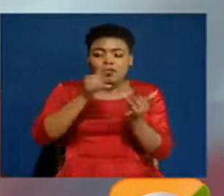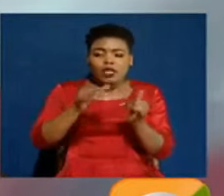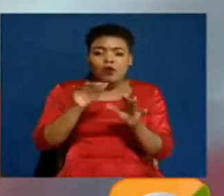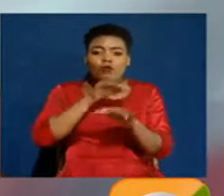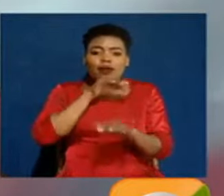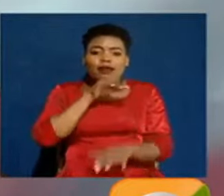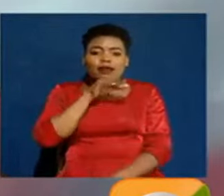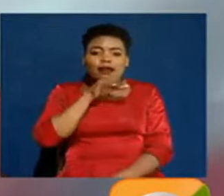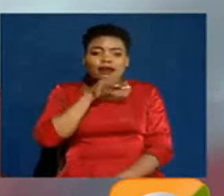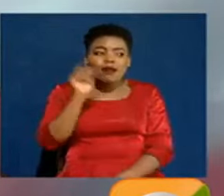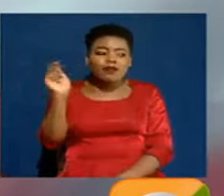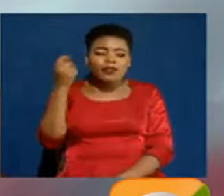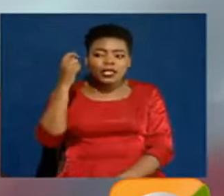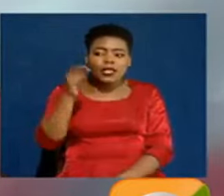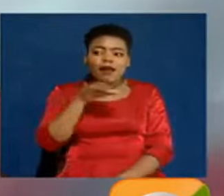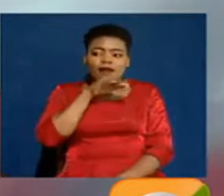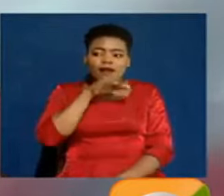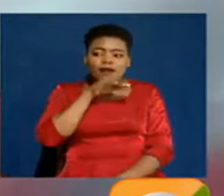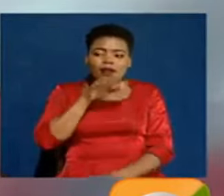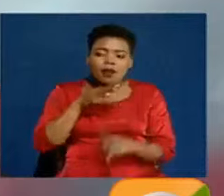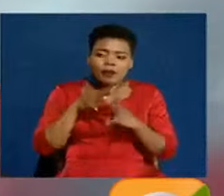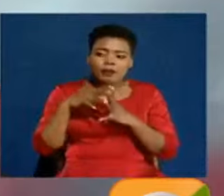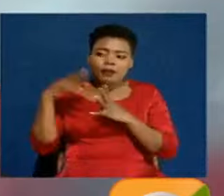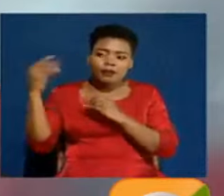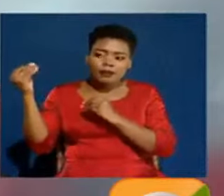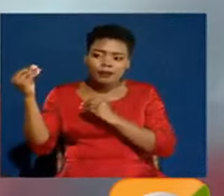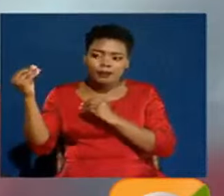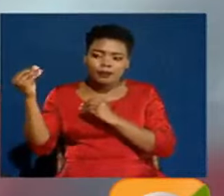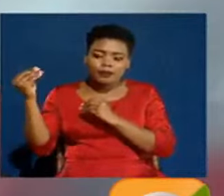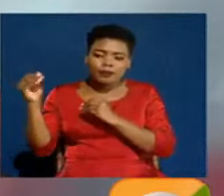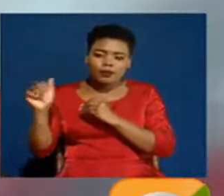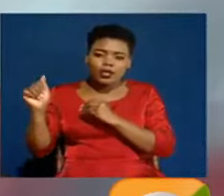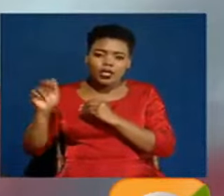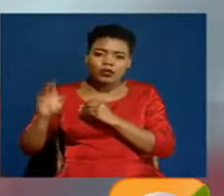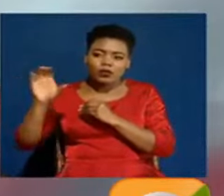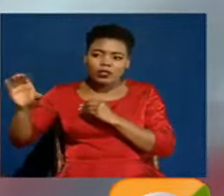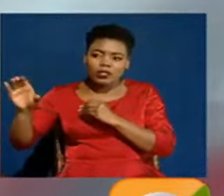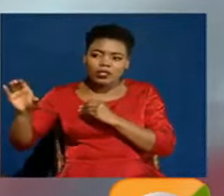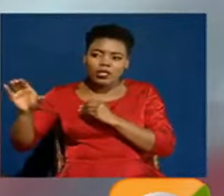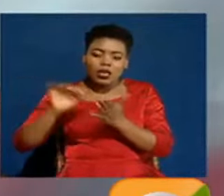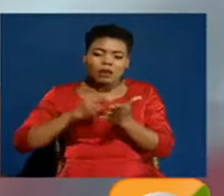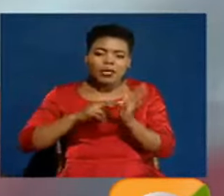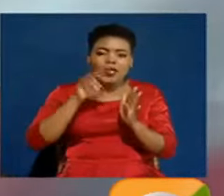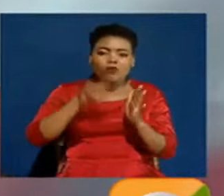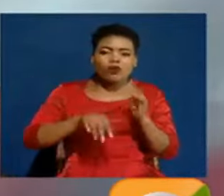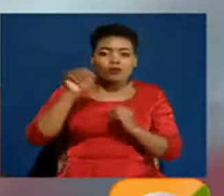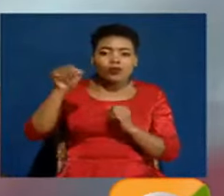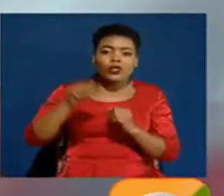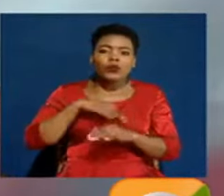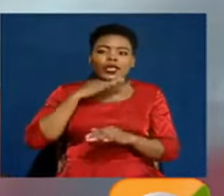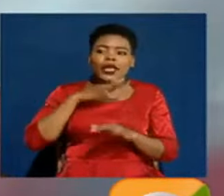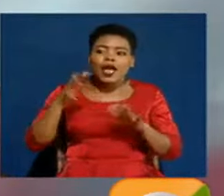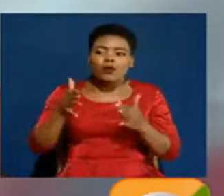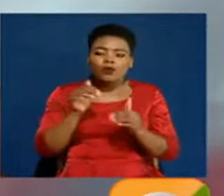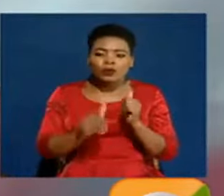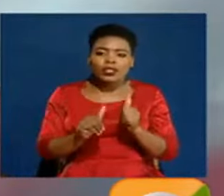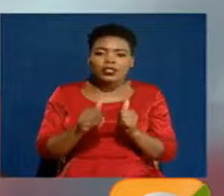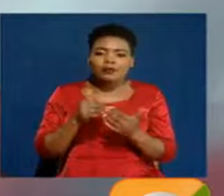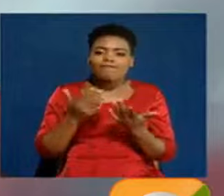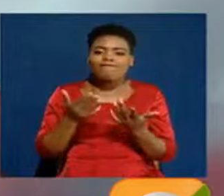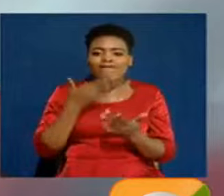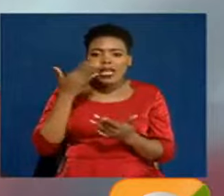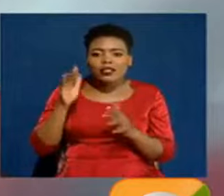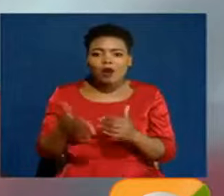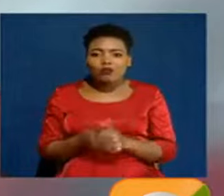the local political scene mean for Kenya's politics? Your guess is as good as mine.